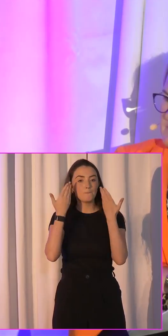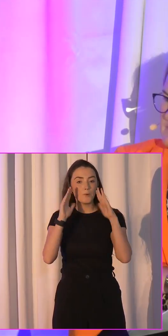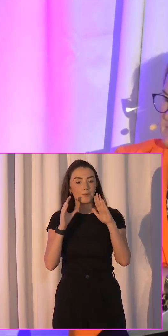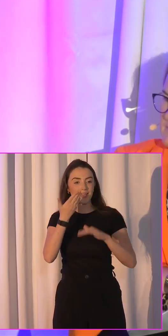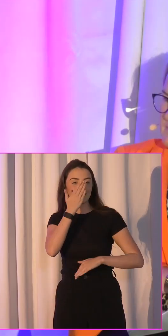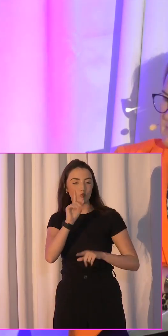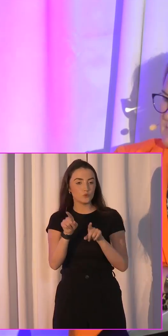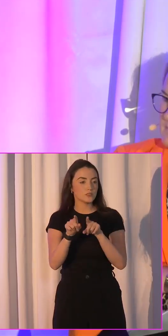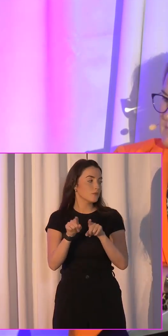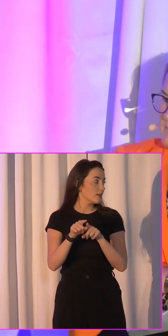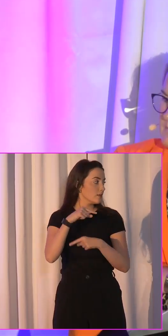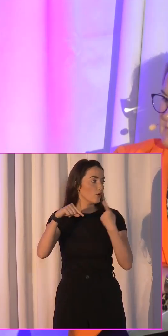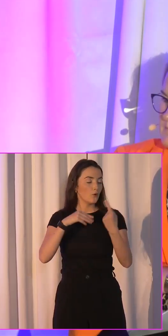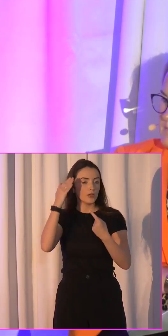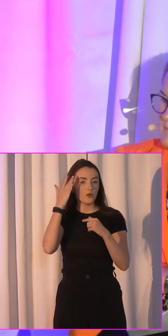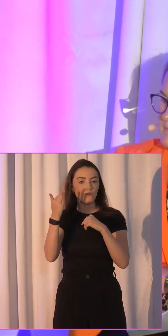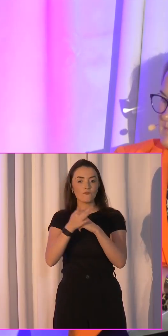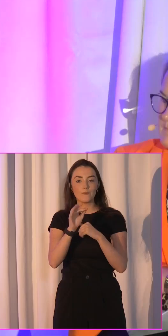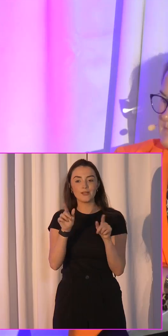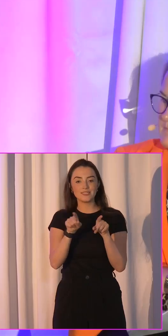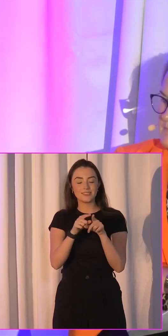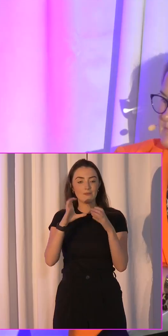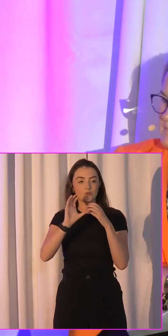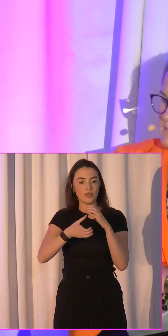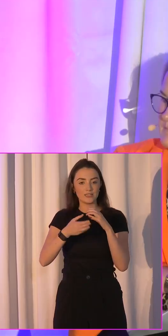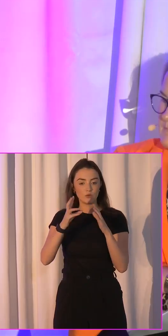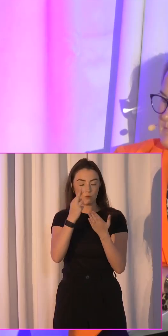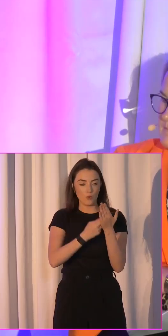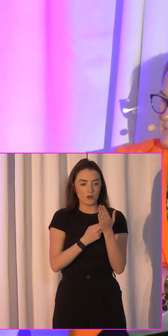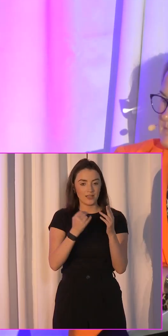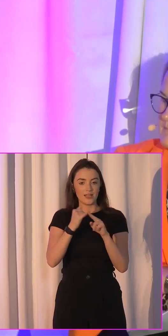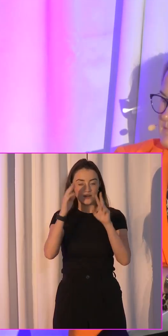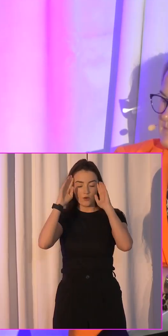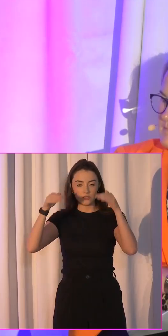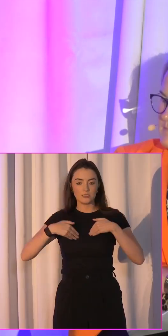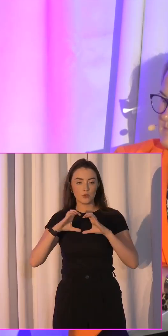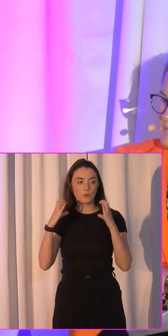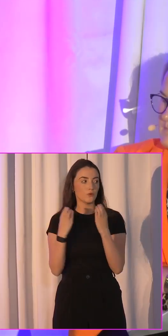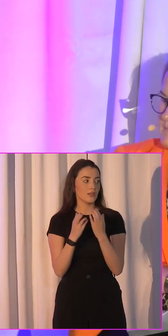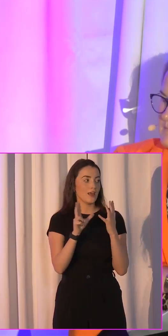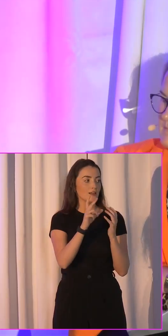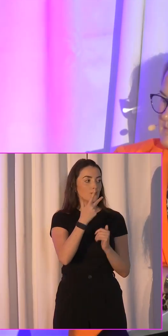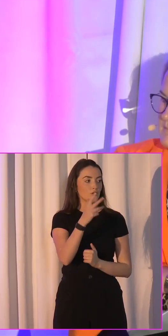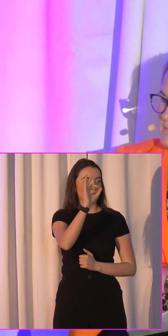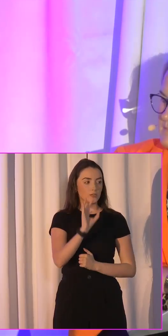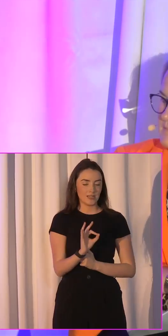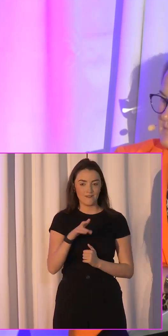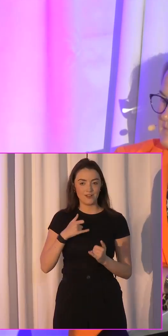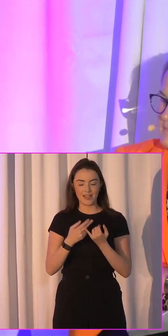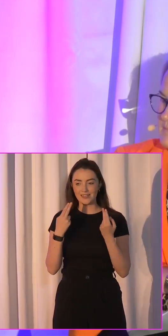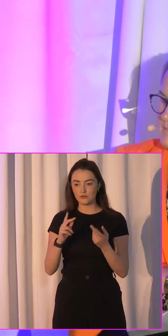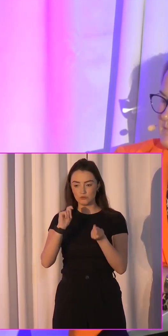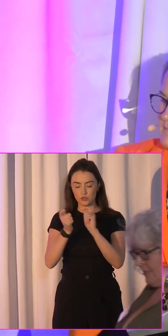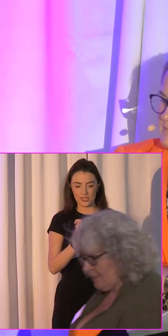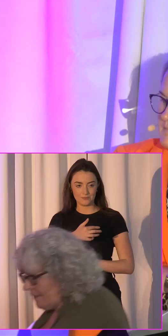attitudes. We know from our Same Chance report within the autism community this year that 83% of our community felt they needed to change who they were